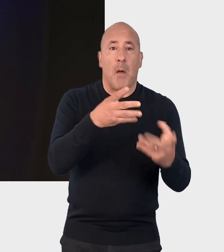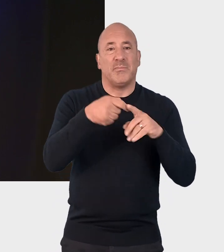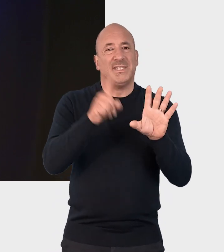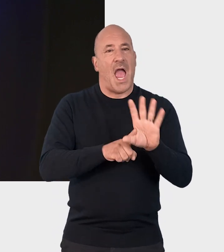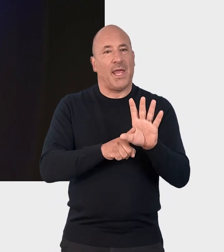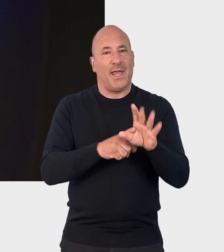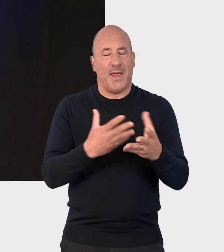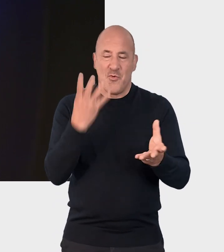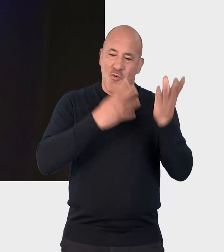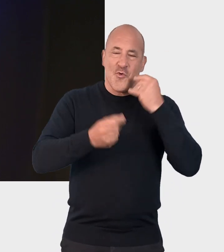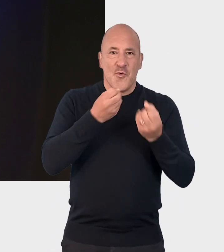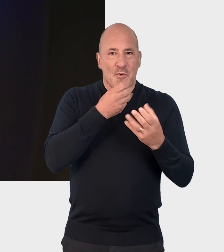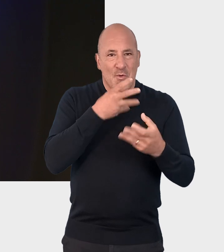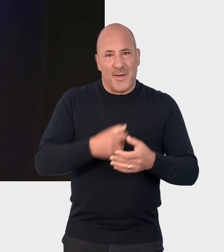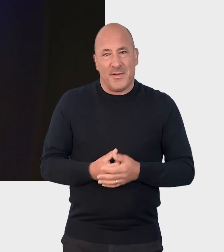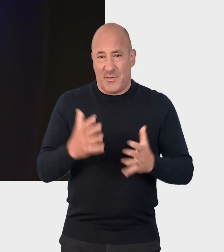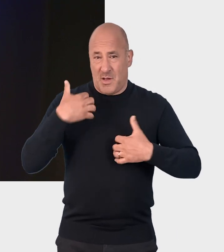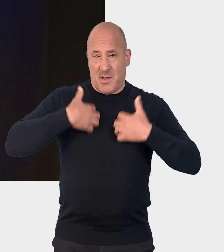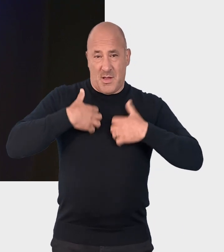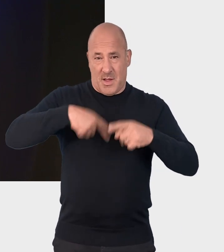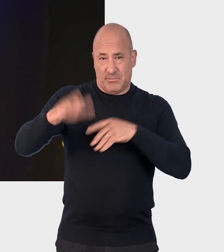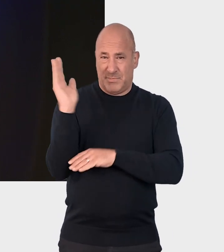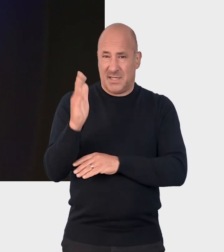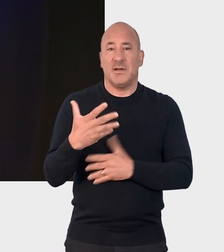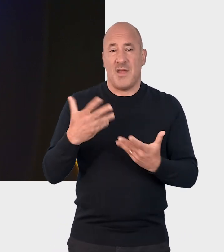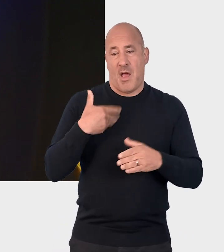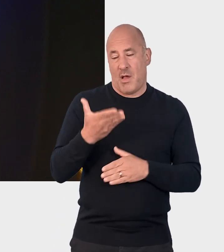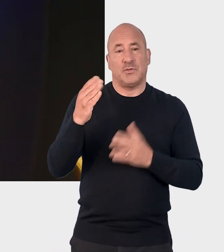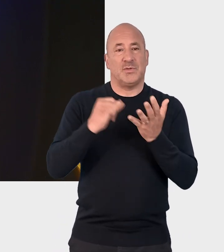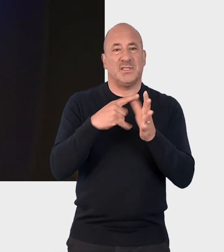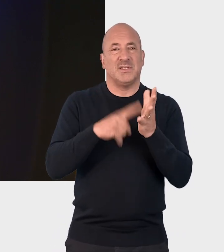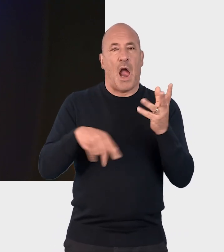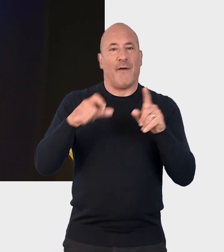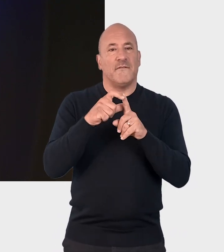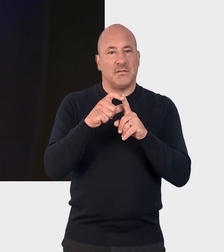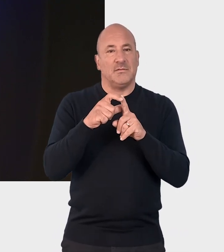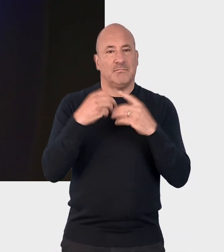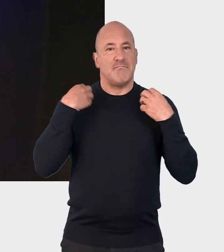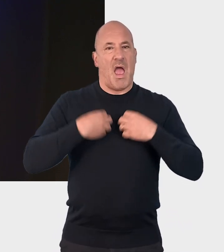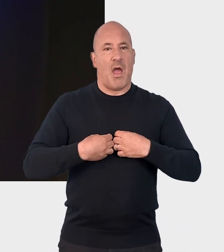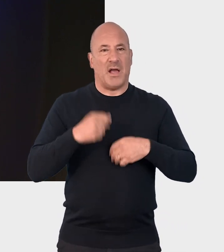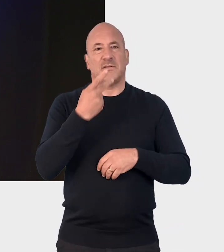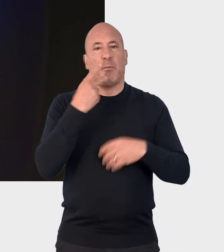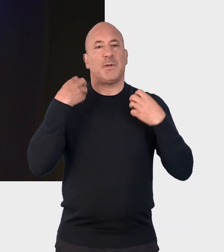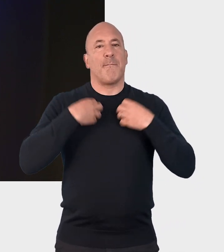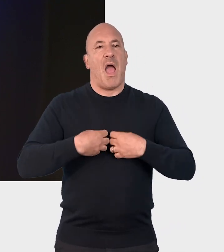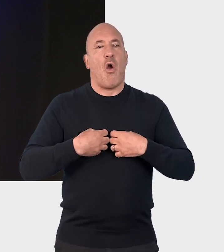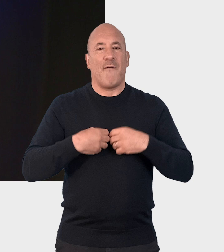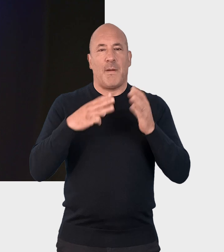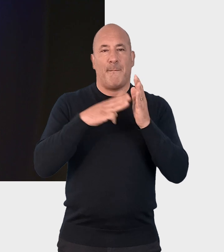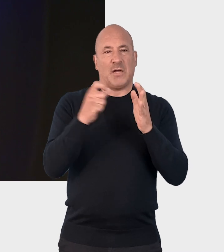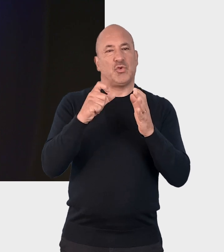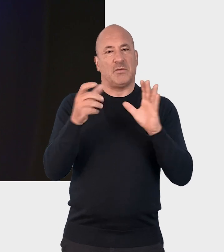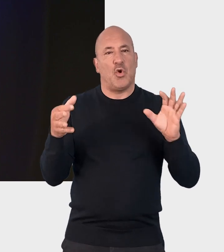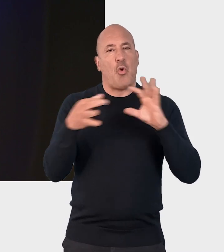have a really stimulating, fantastic day. We're really excited to hear from some of these speakers. And I'm now going to hand over to Salford